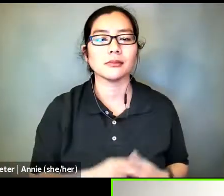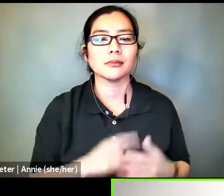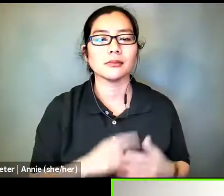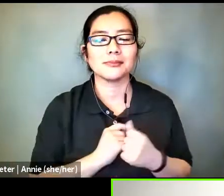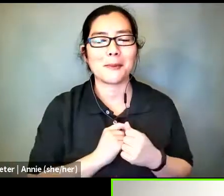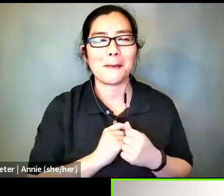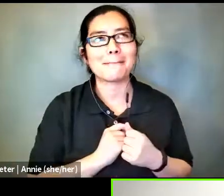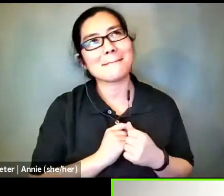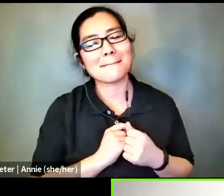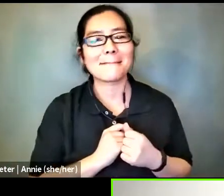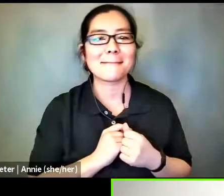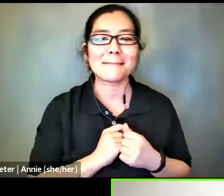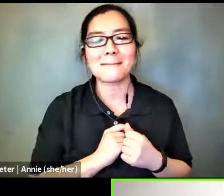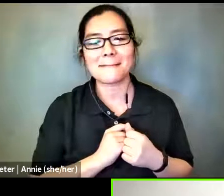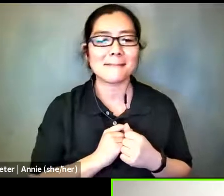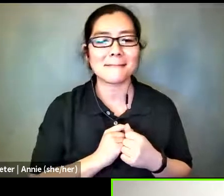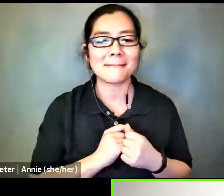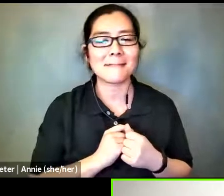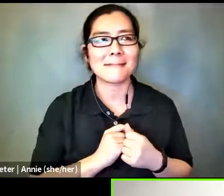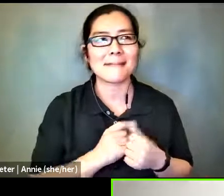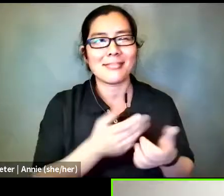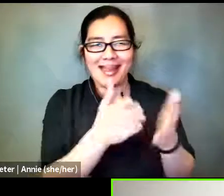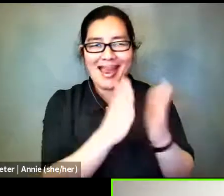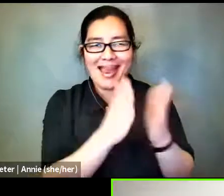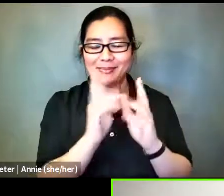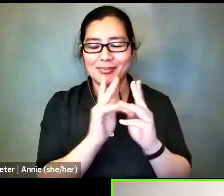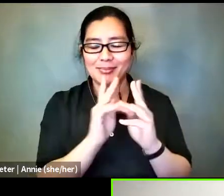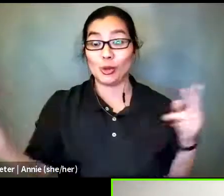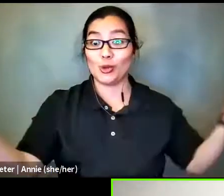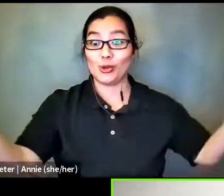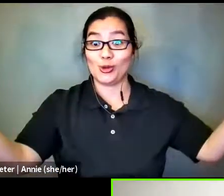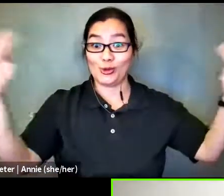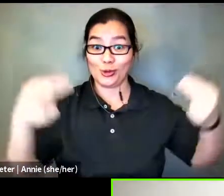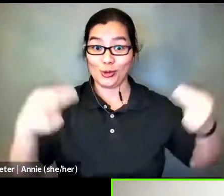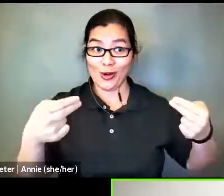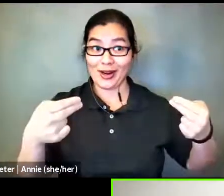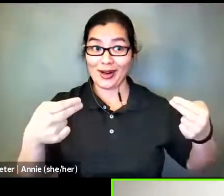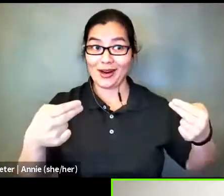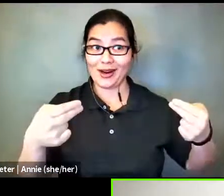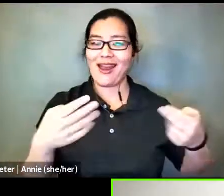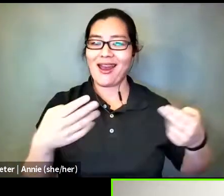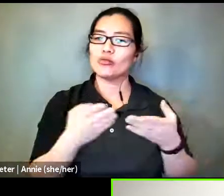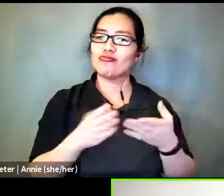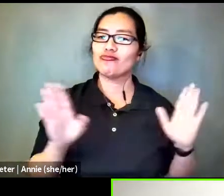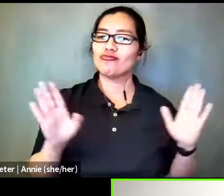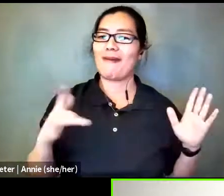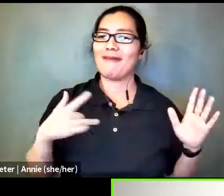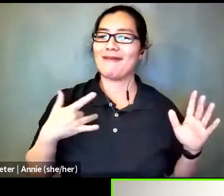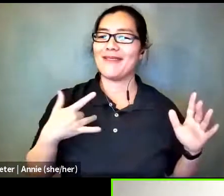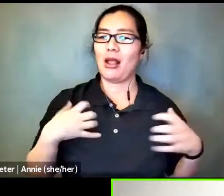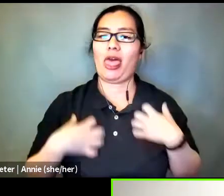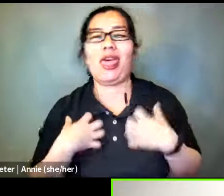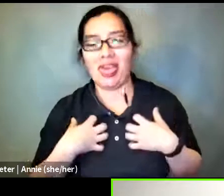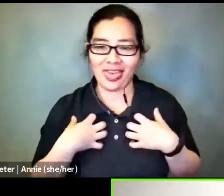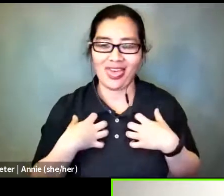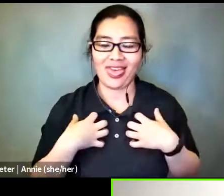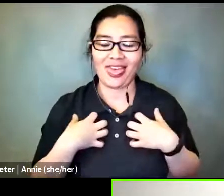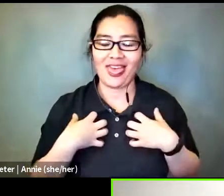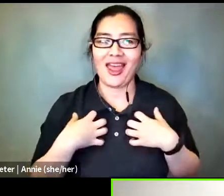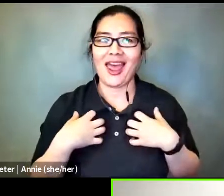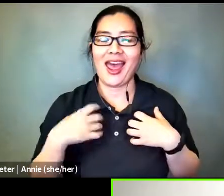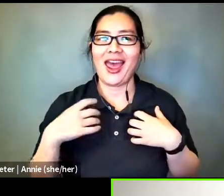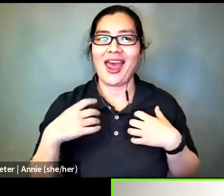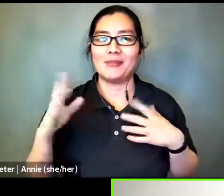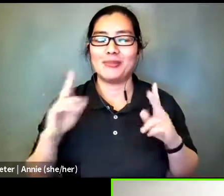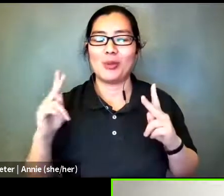asking people to enter into a space where they will feel uncomfortable, where they may feel called out, and also reflecting on